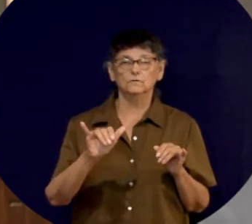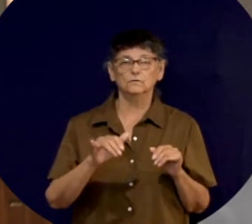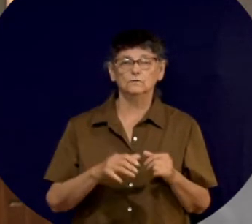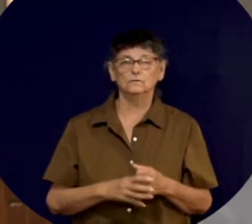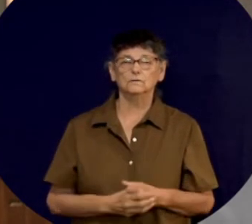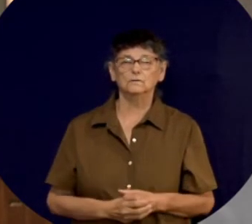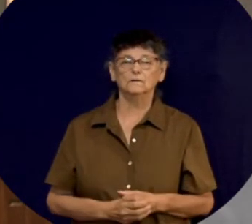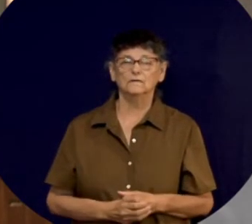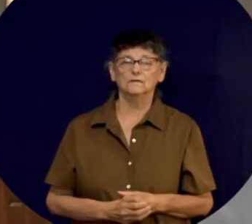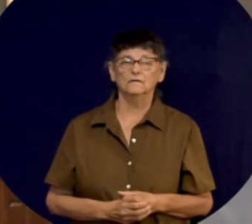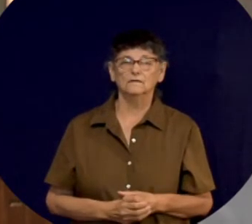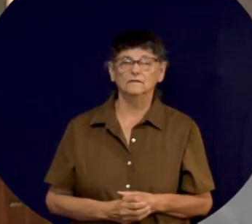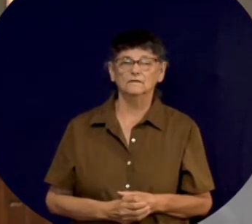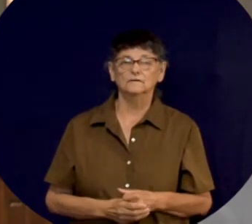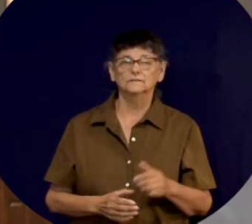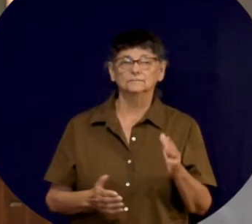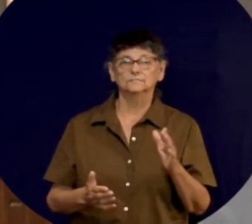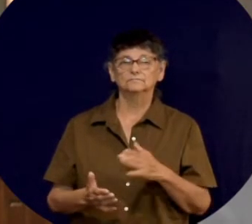ever.